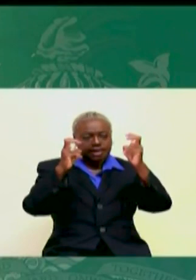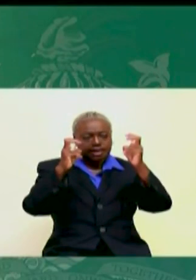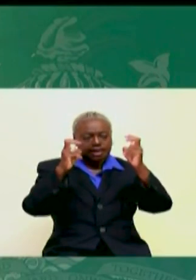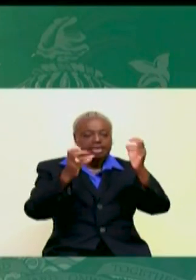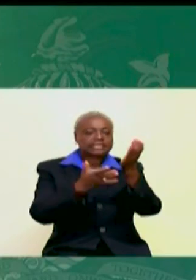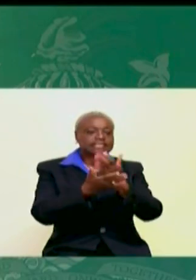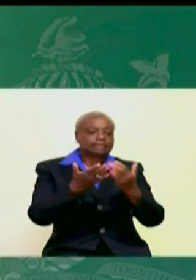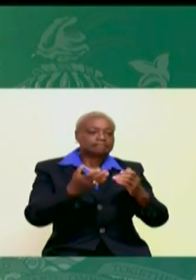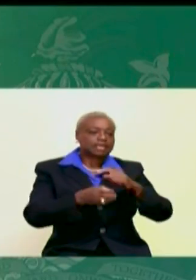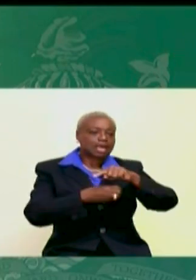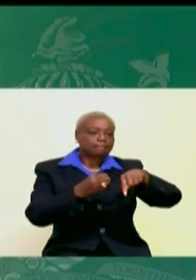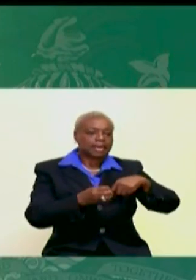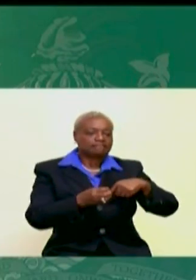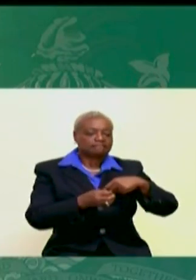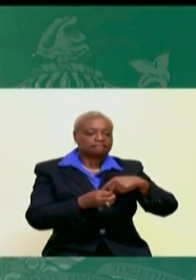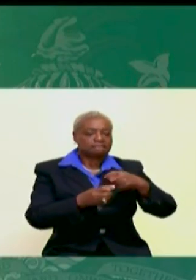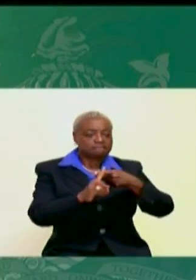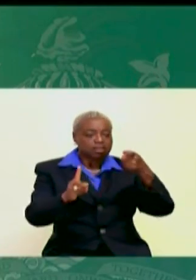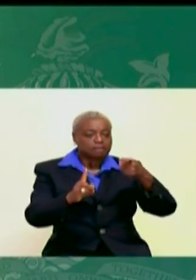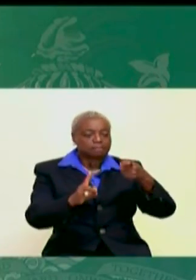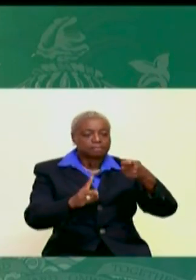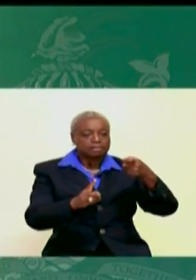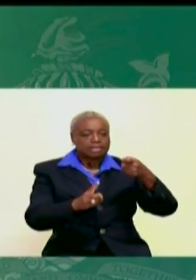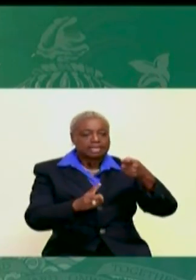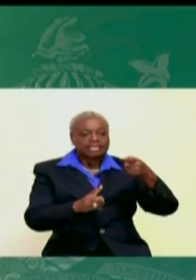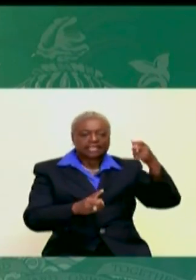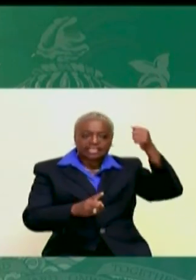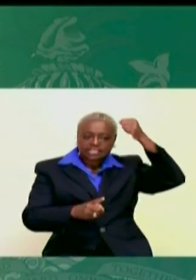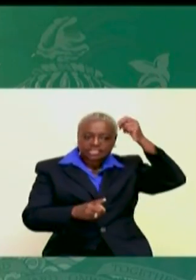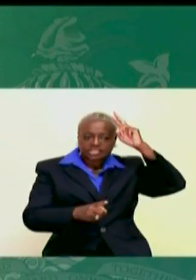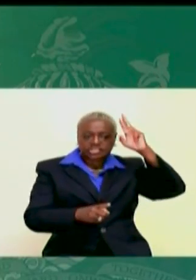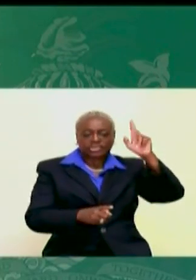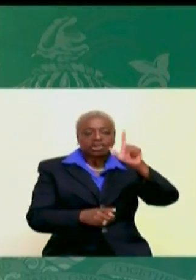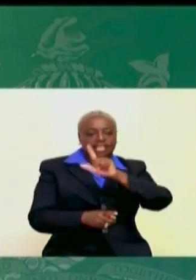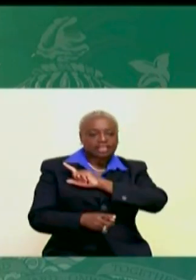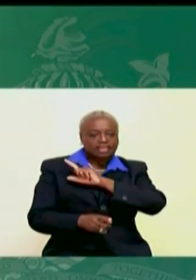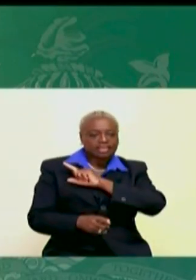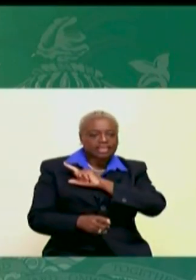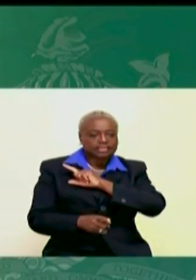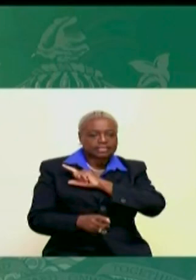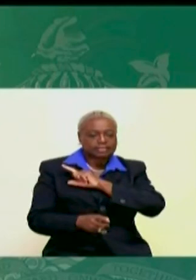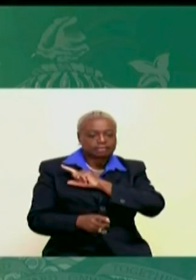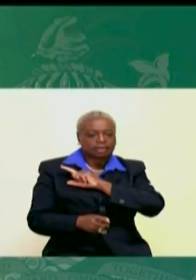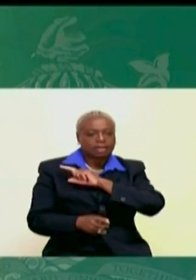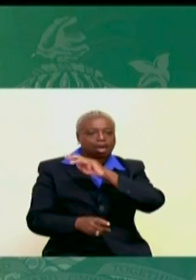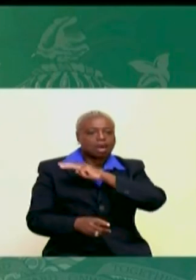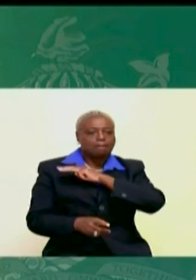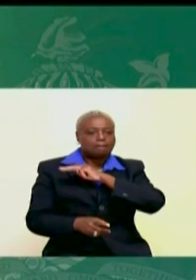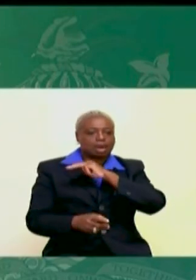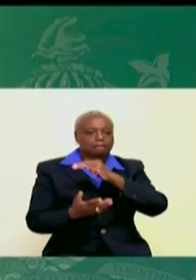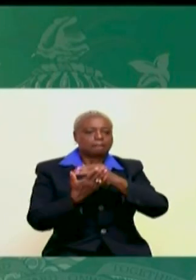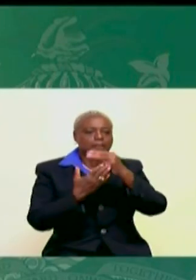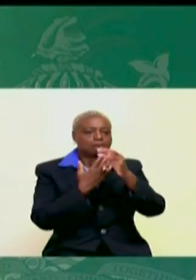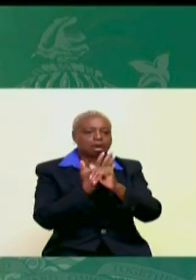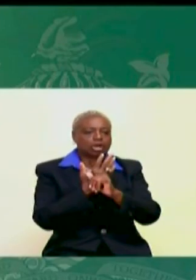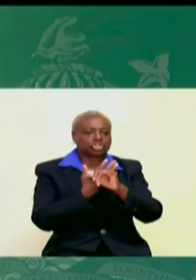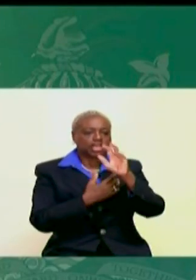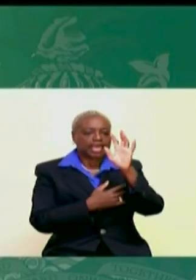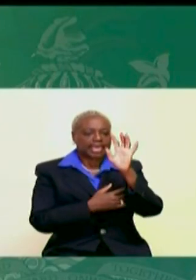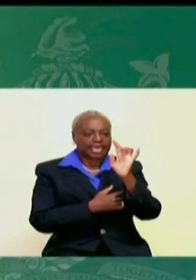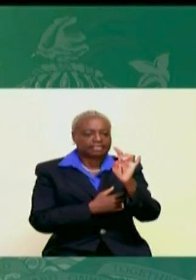Lyndon. And this comes, Madam Speaker, on March 8th, 1972.